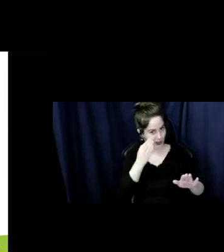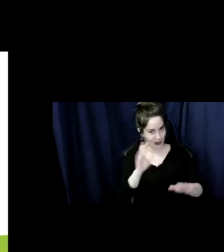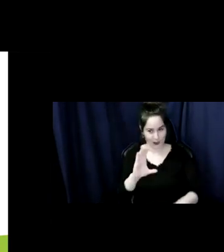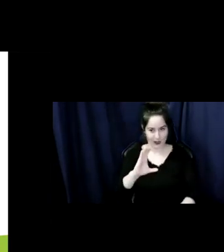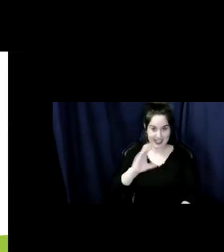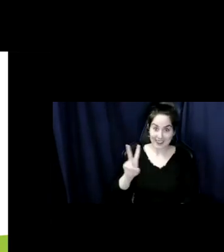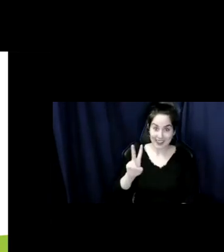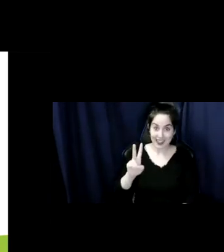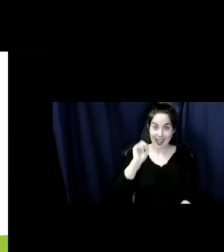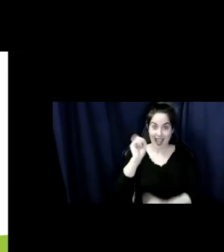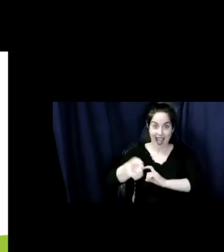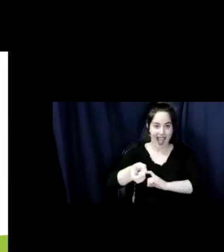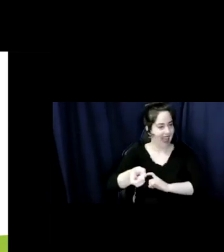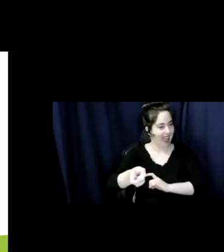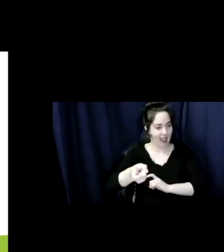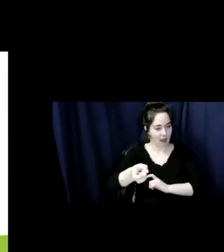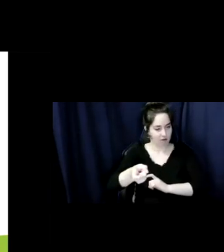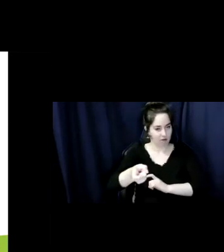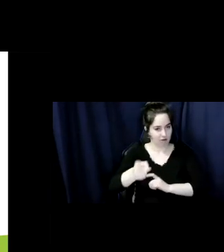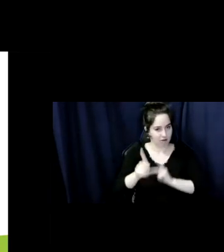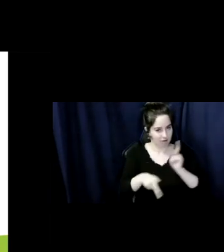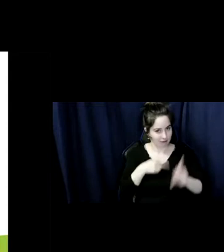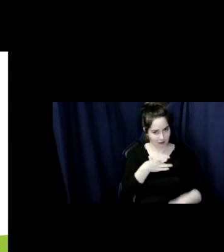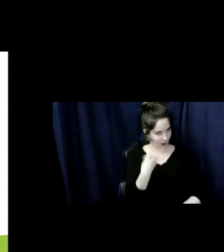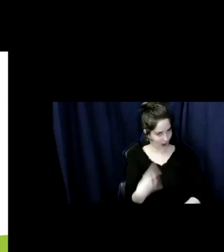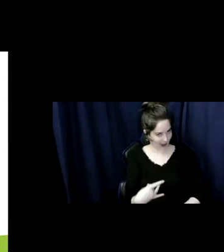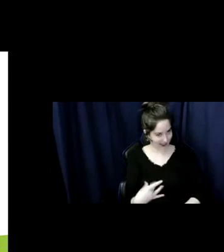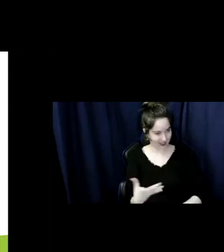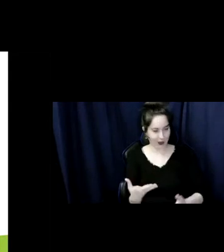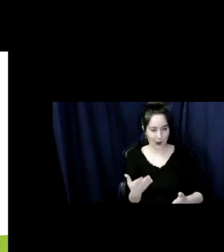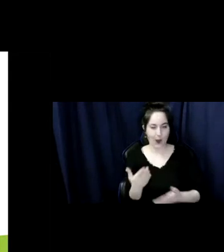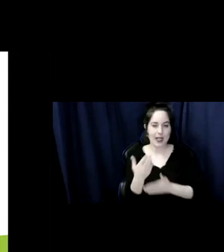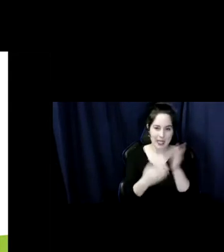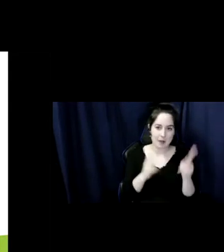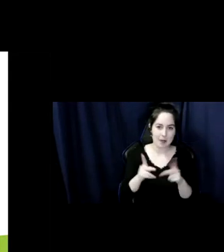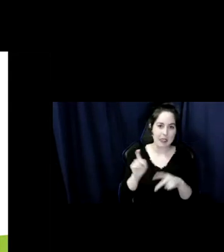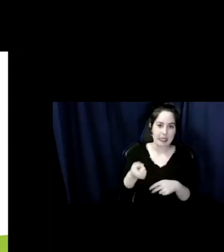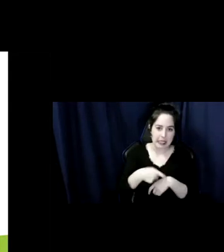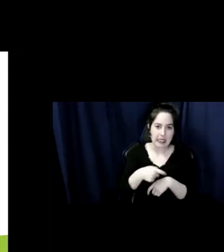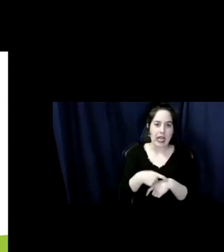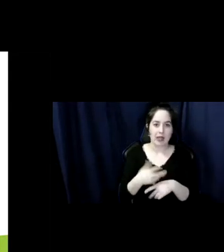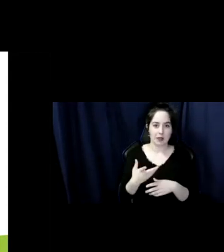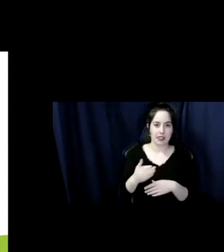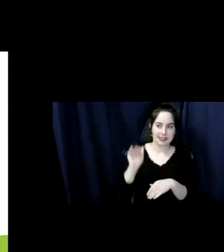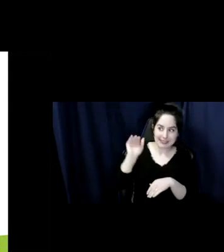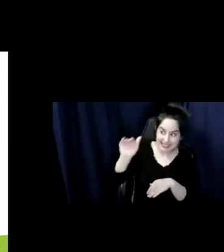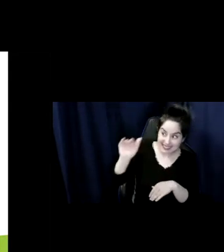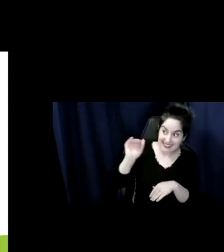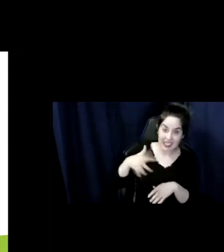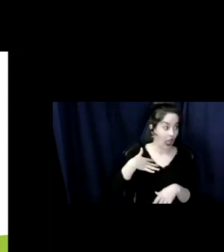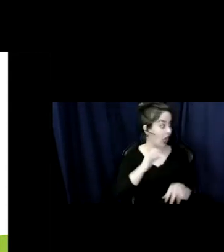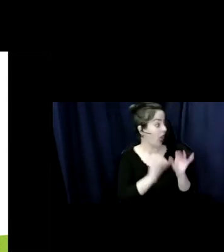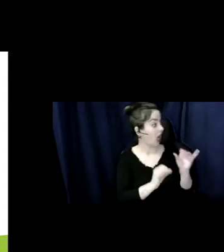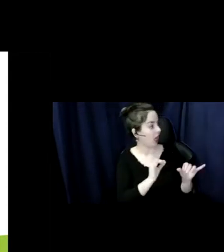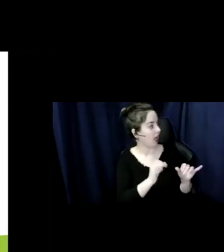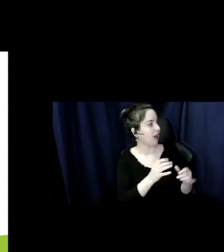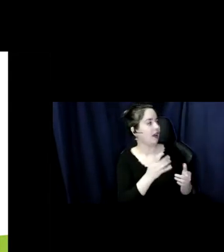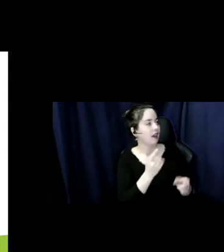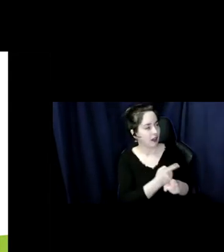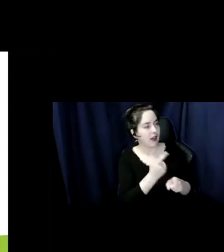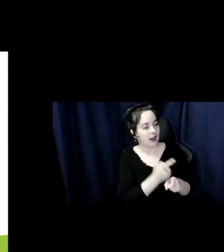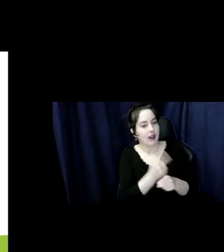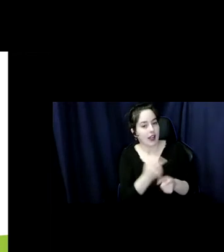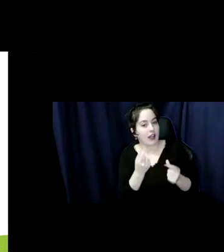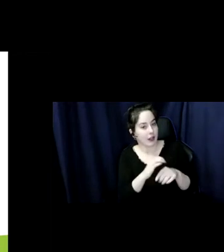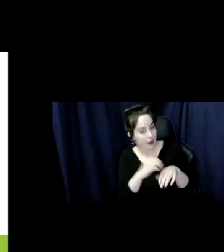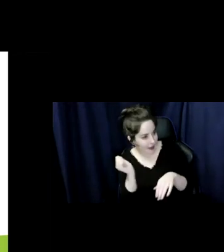So that's something you should give a little bit extra time for, just, you know, chasing people down and begging them for their CVs when